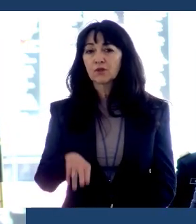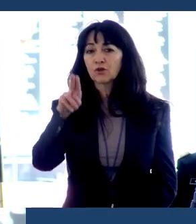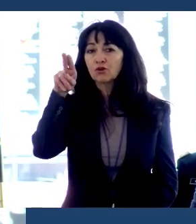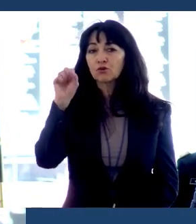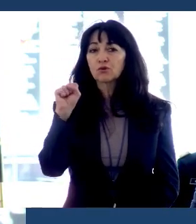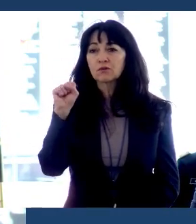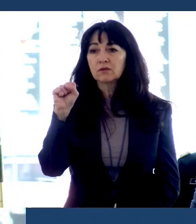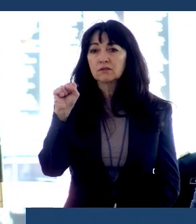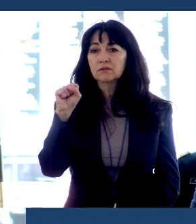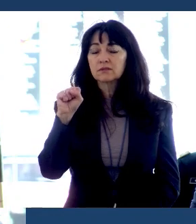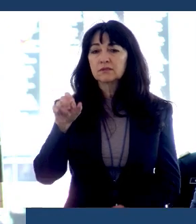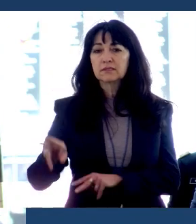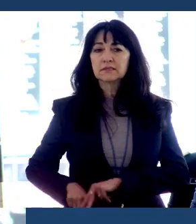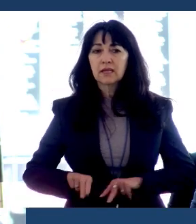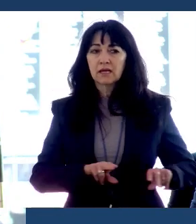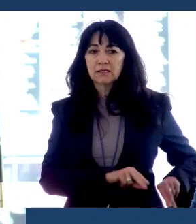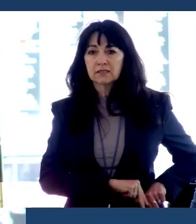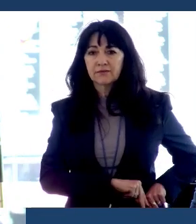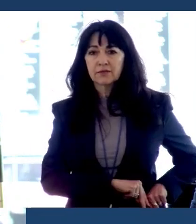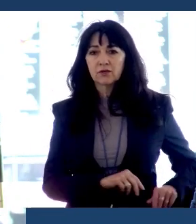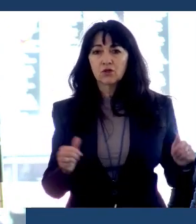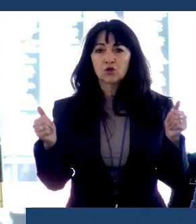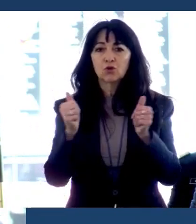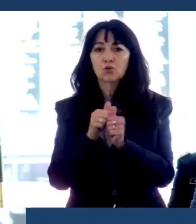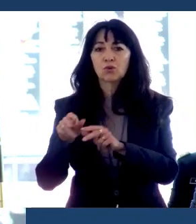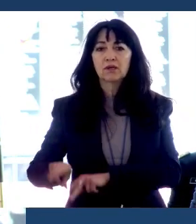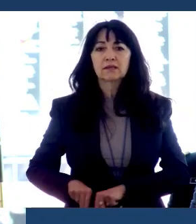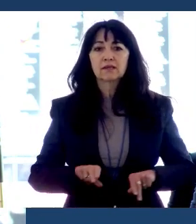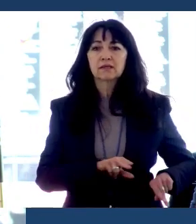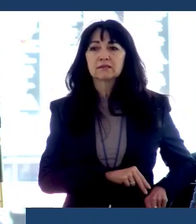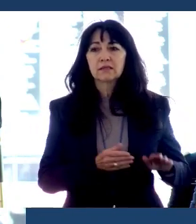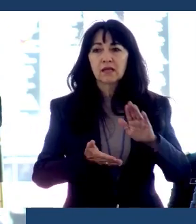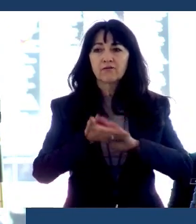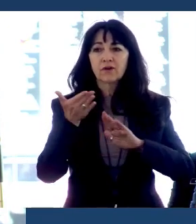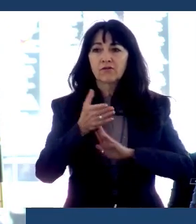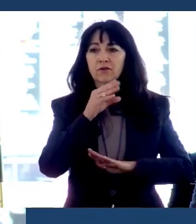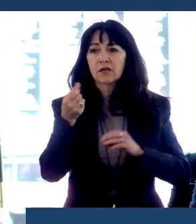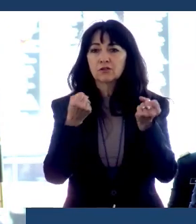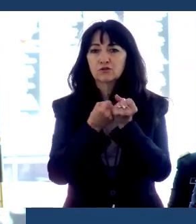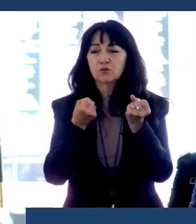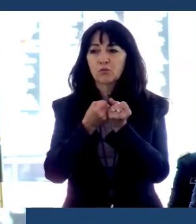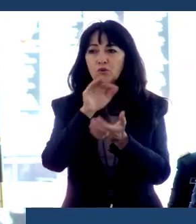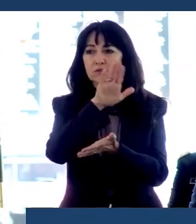United States Navy with Navy Operations and Support Center.